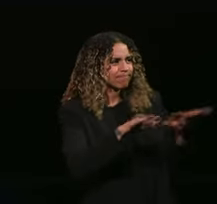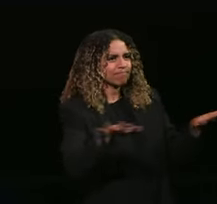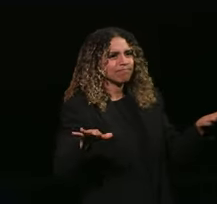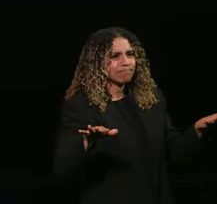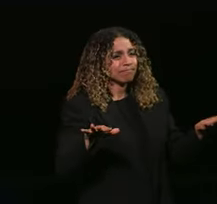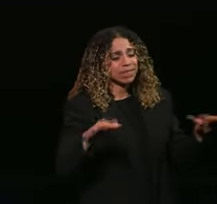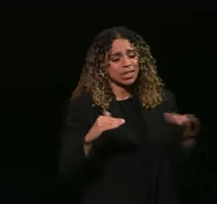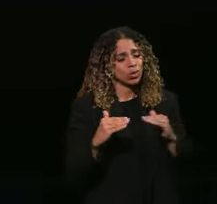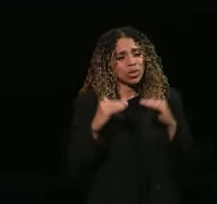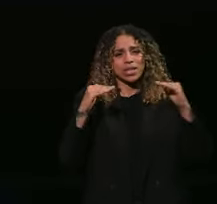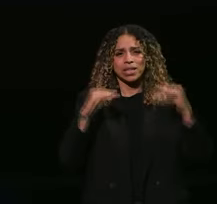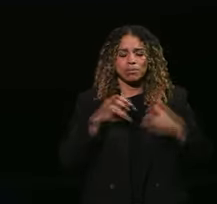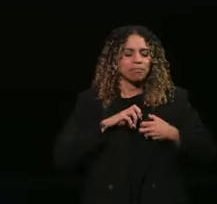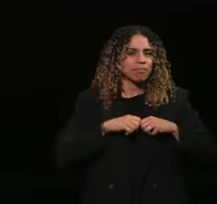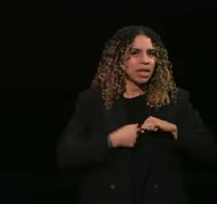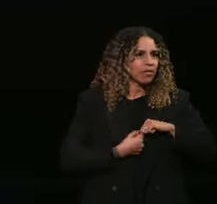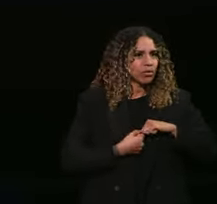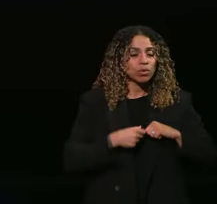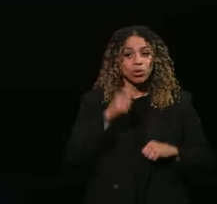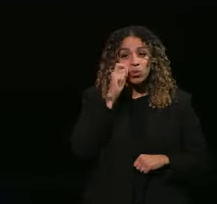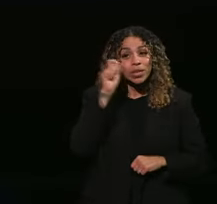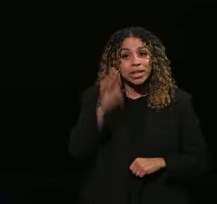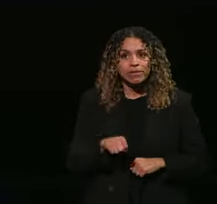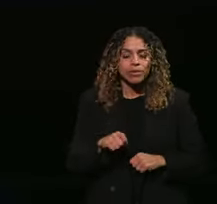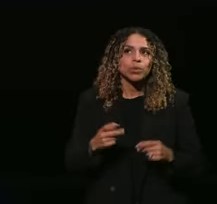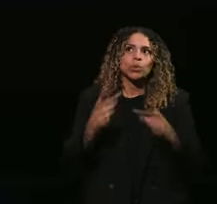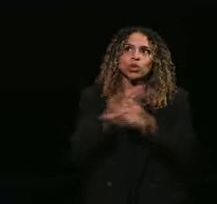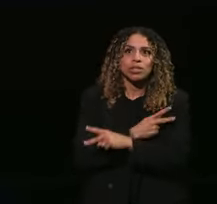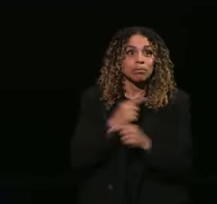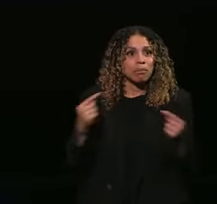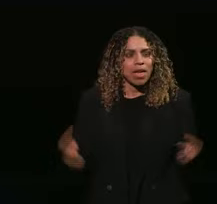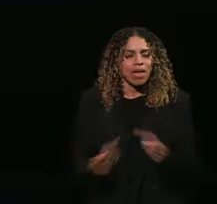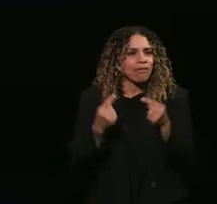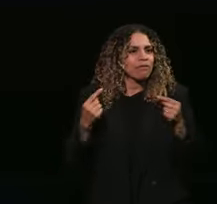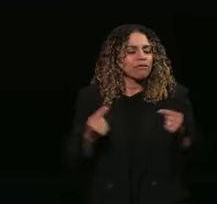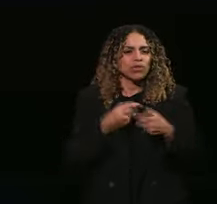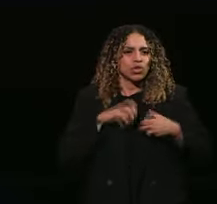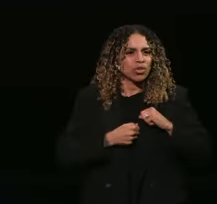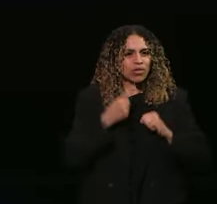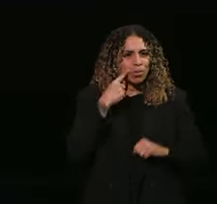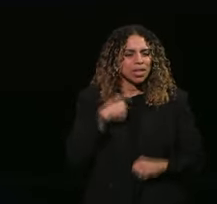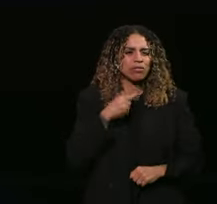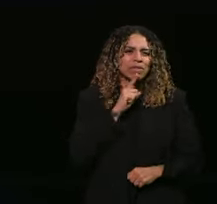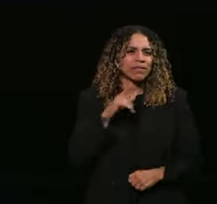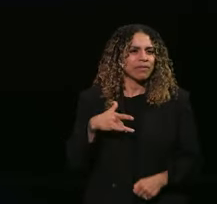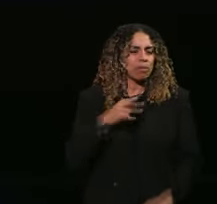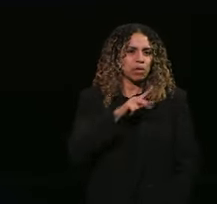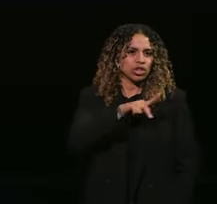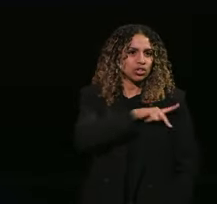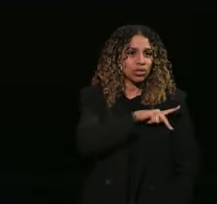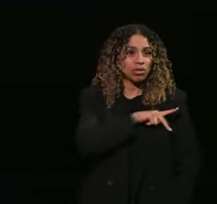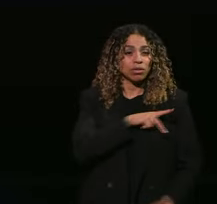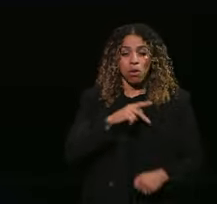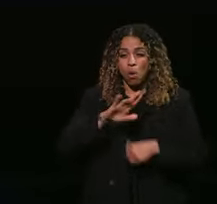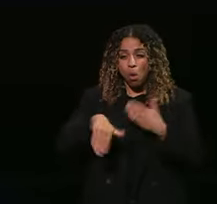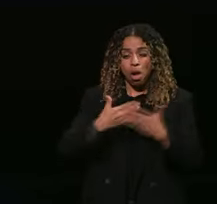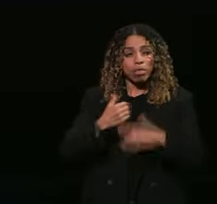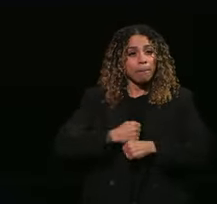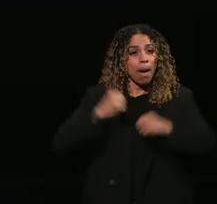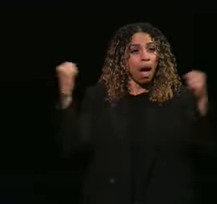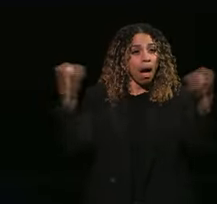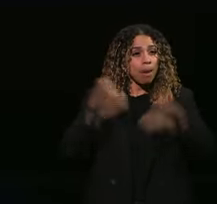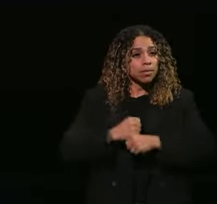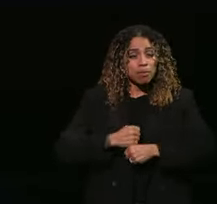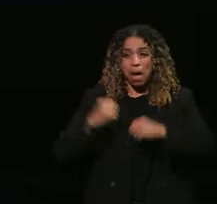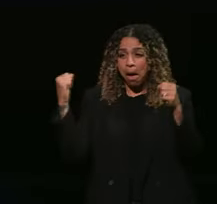Ukraine was even more painful for me because it was so personal. The bombs that were destroying these buildings, they were